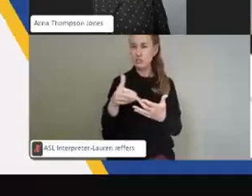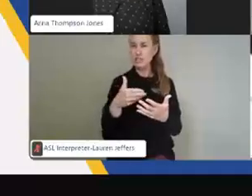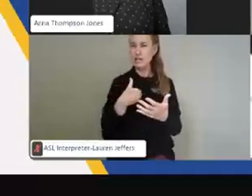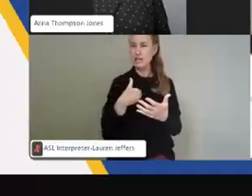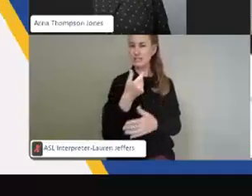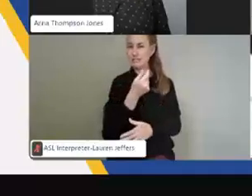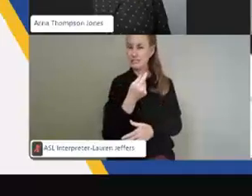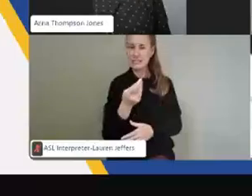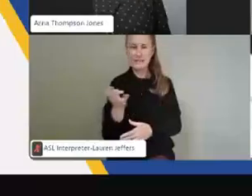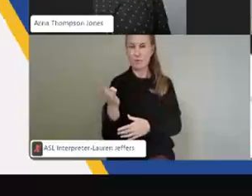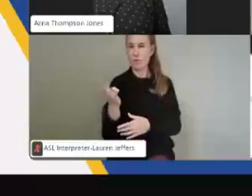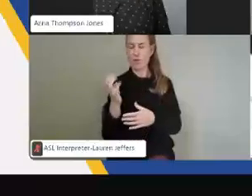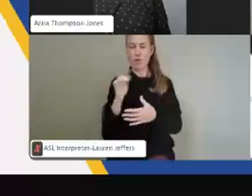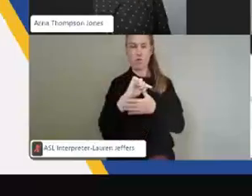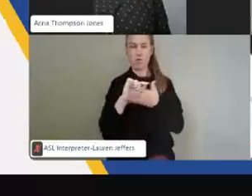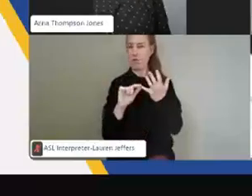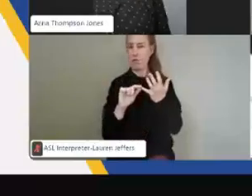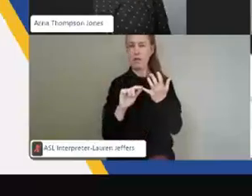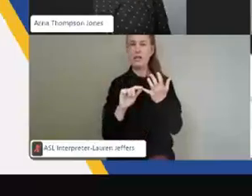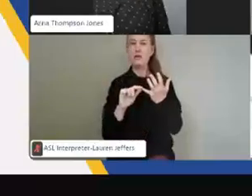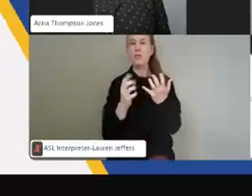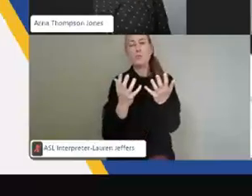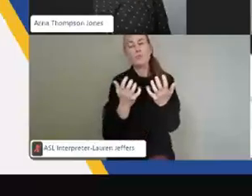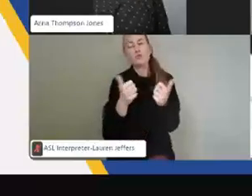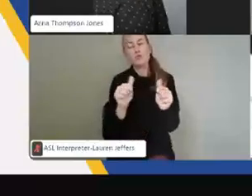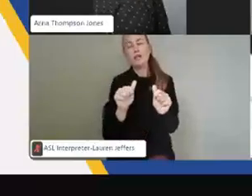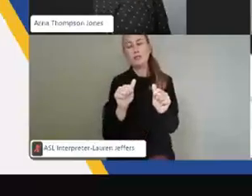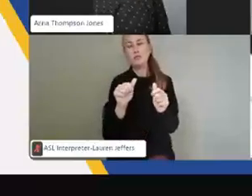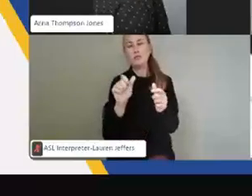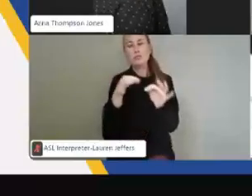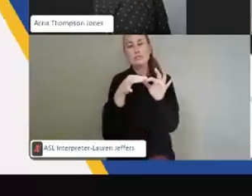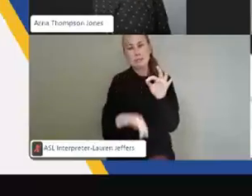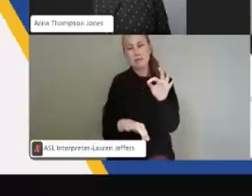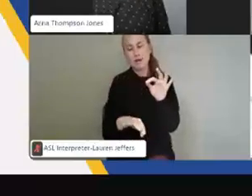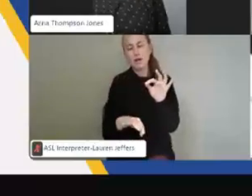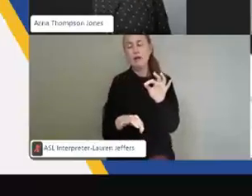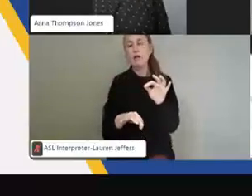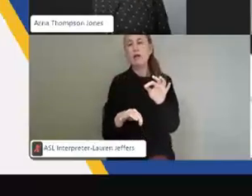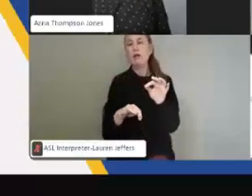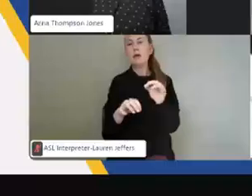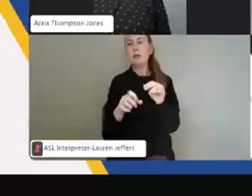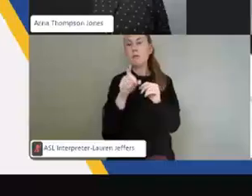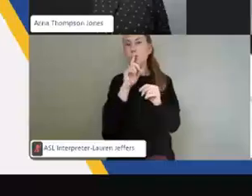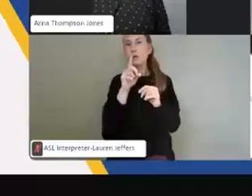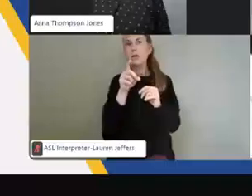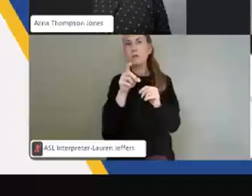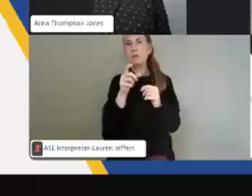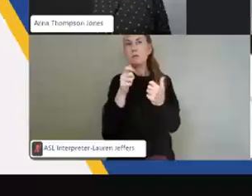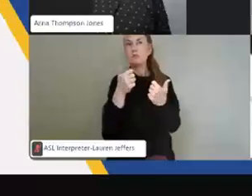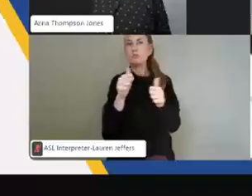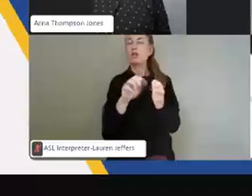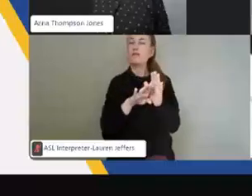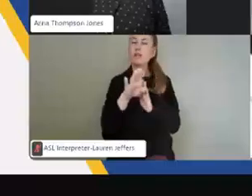way to provide a simpler version. What we wanted to do was really create a structure so that we are able